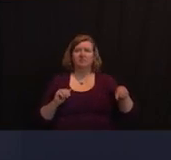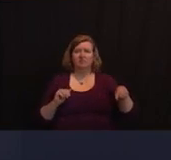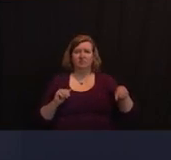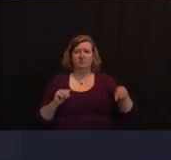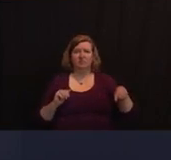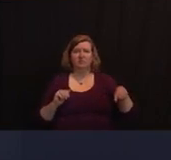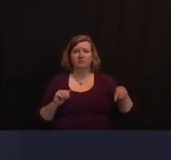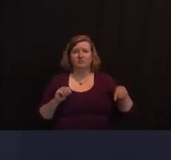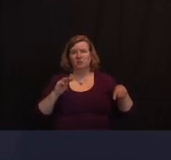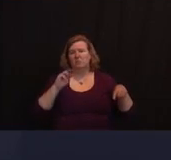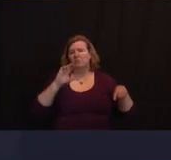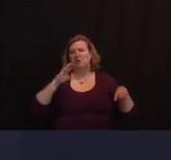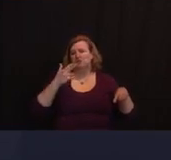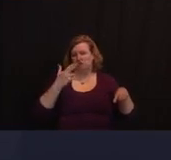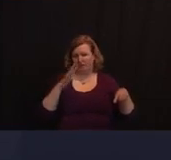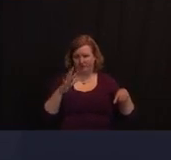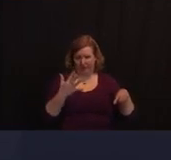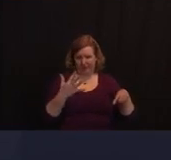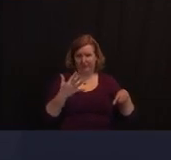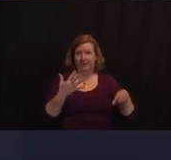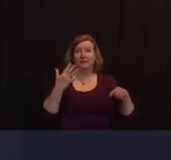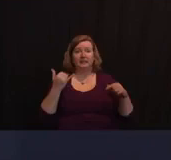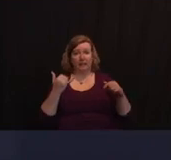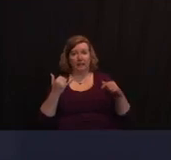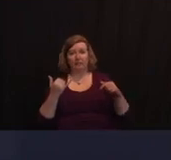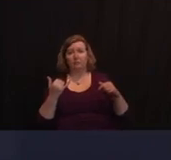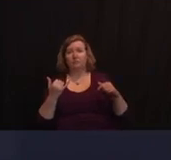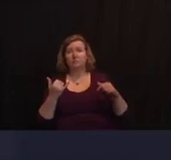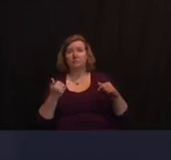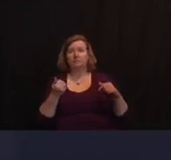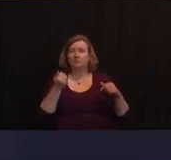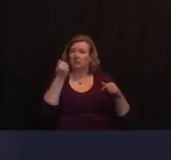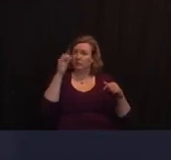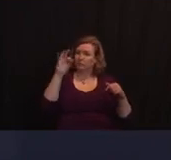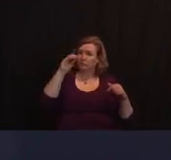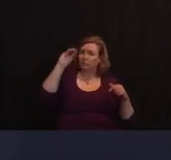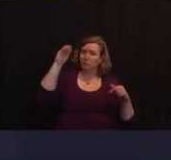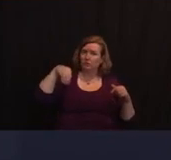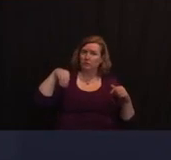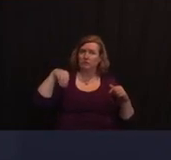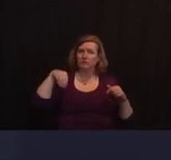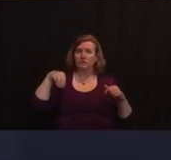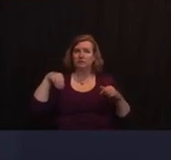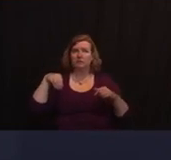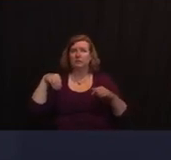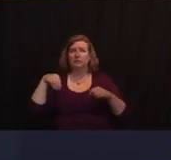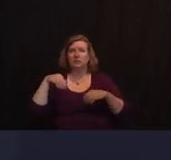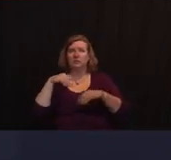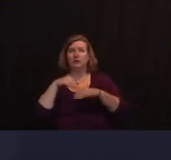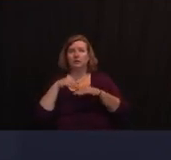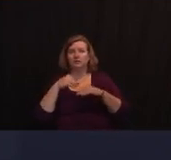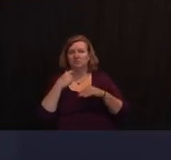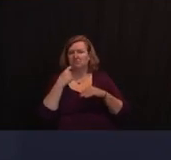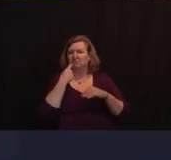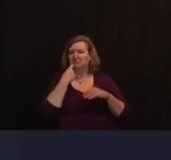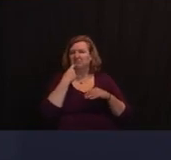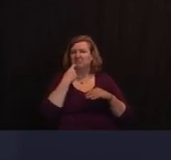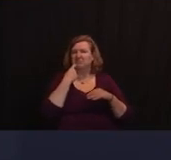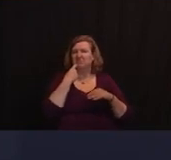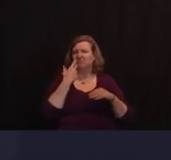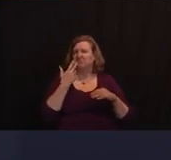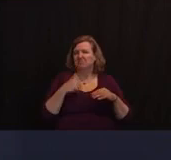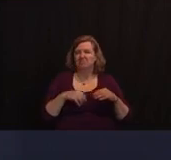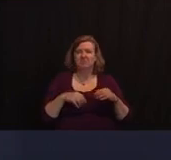to 19% on April 15th, approximating their representation in our